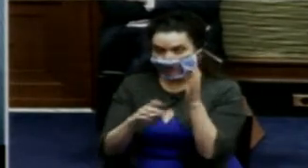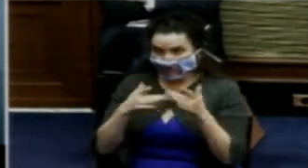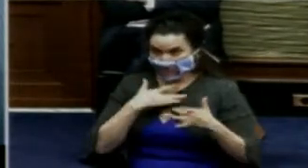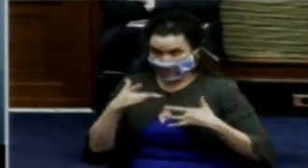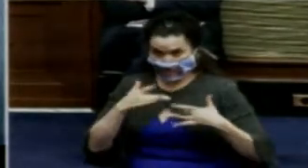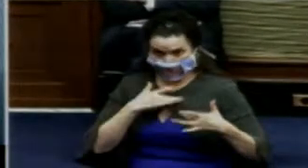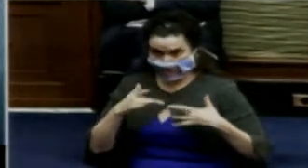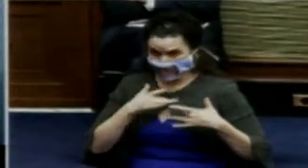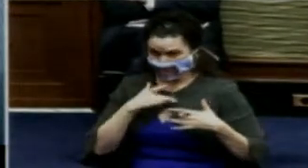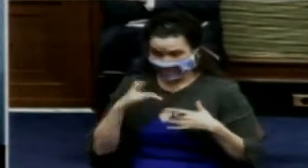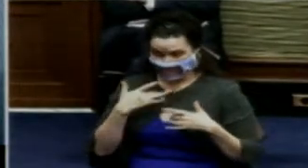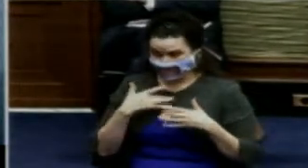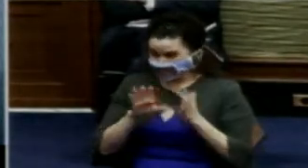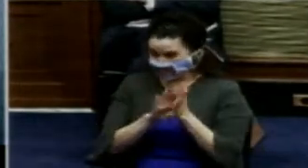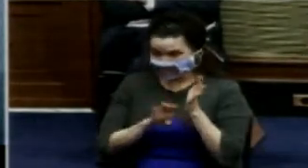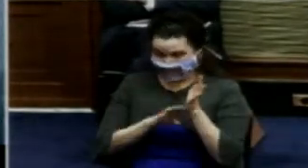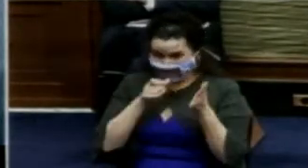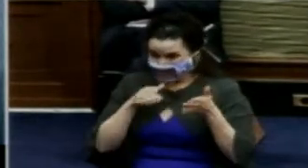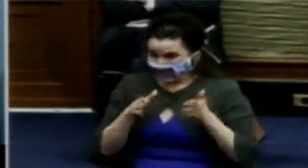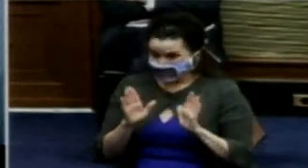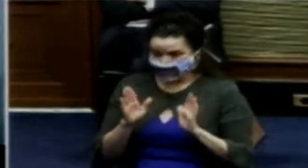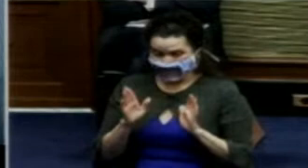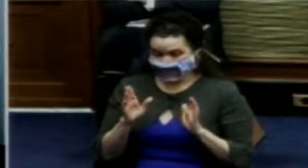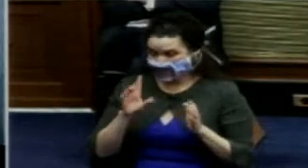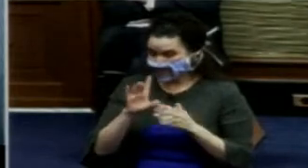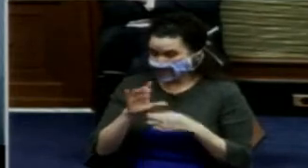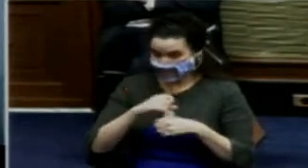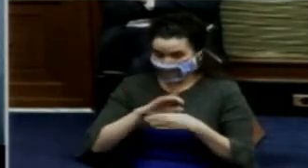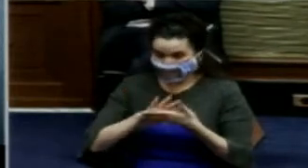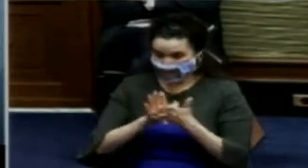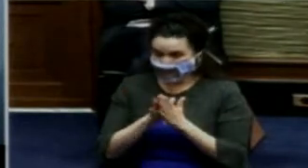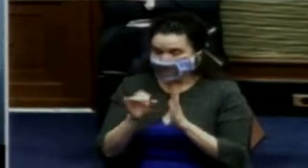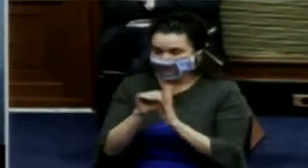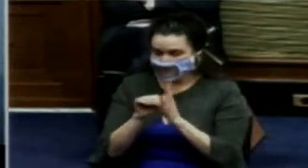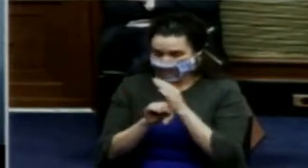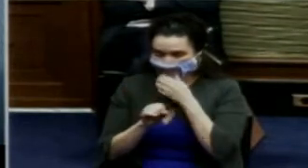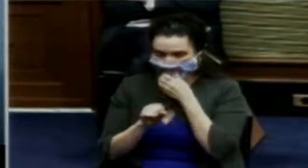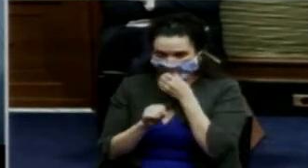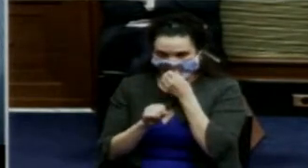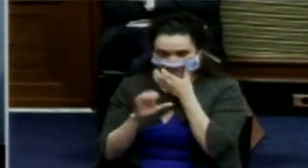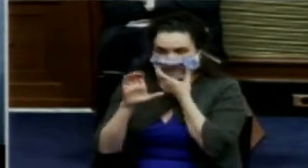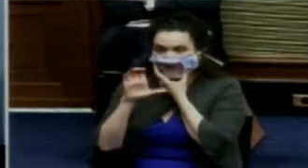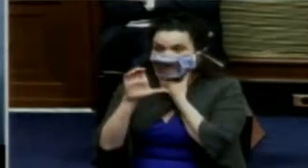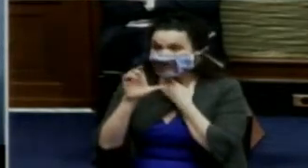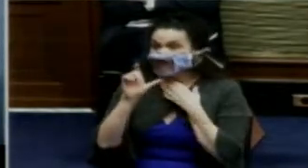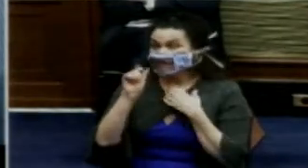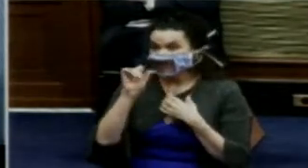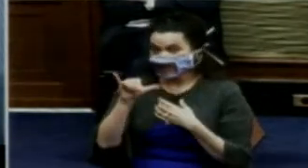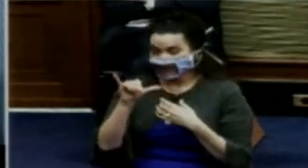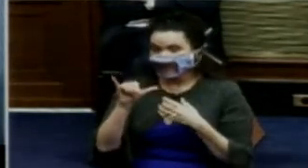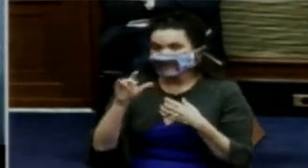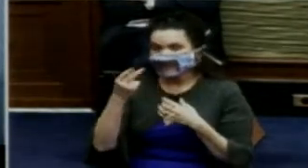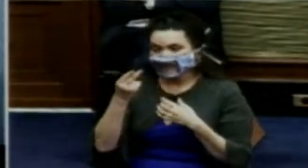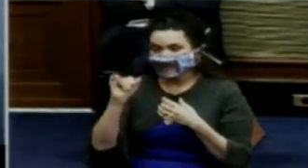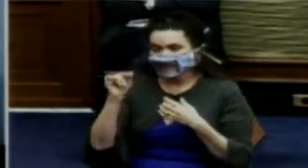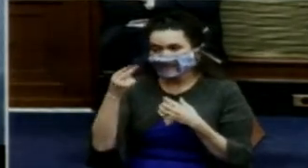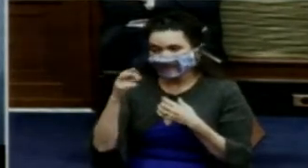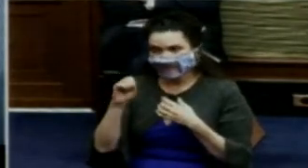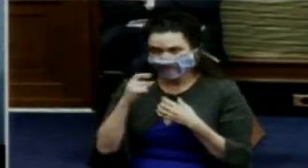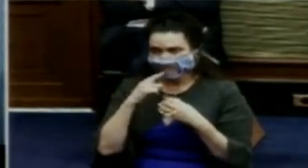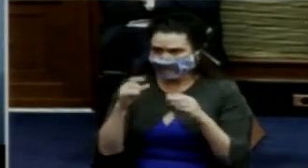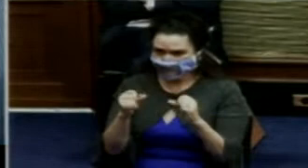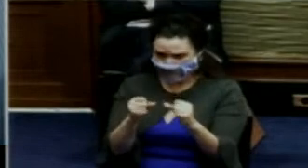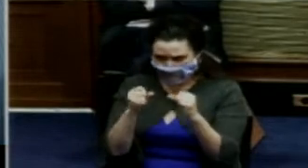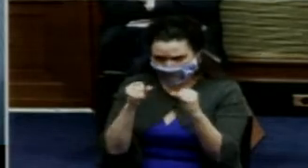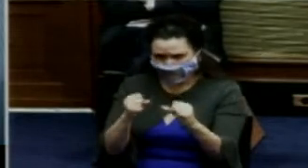colleague from the good state of Louisiana, Representative Clay Higgins, for his very persuasive constitutional arguments